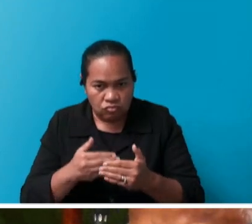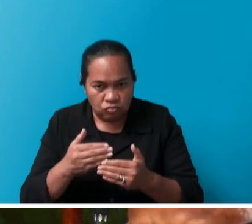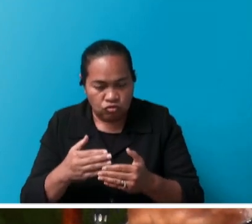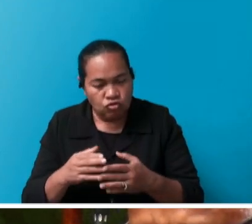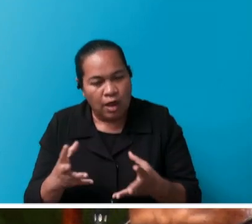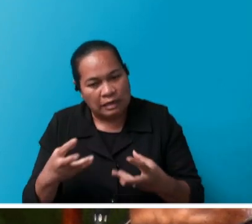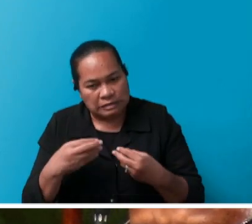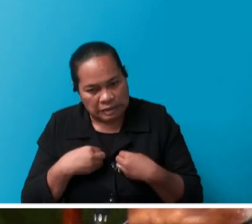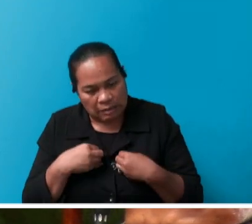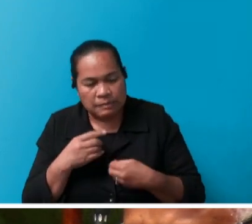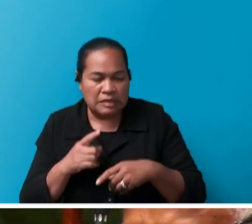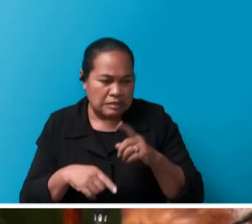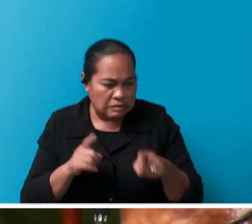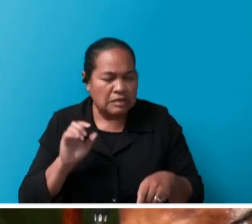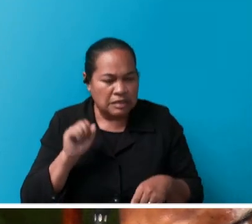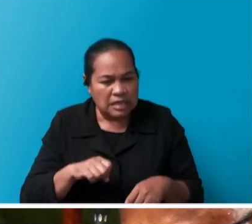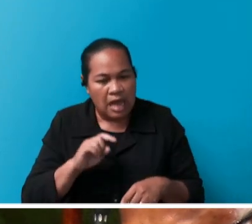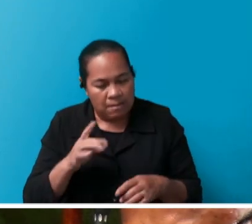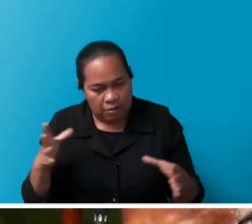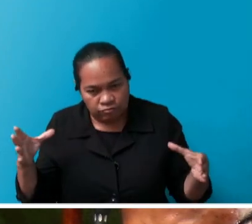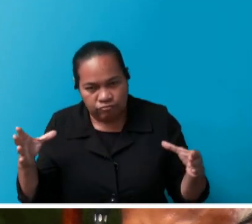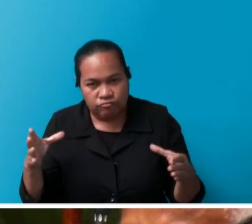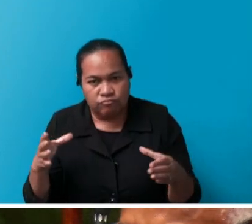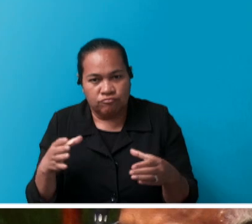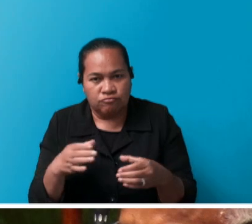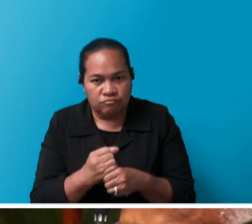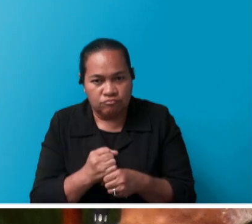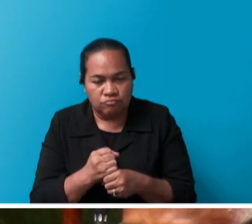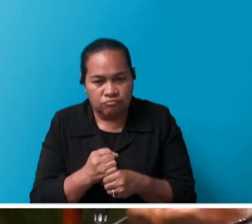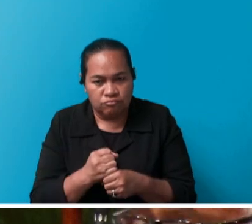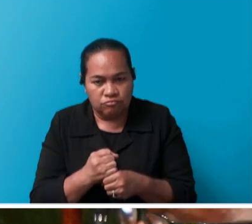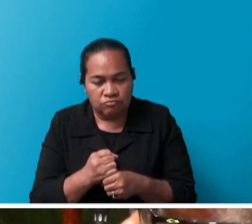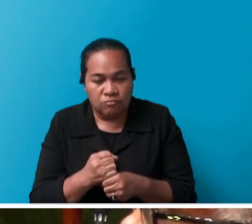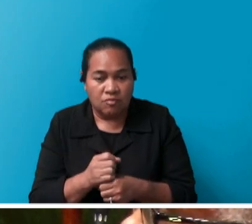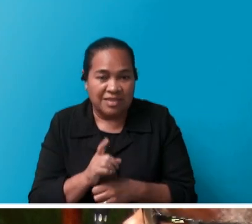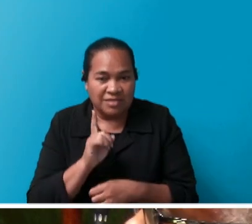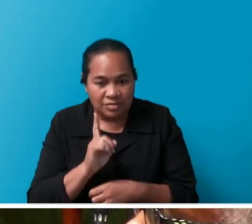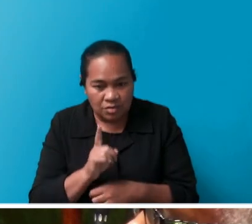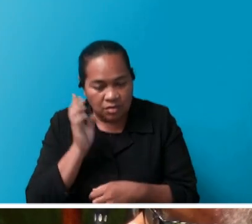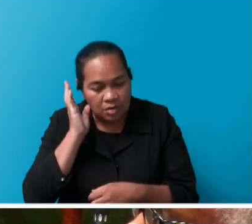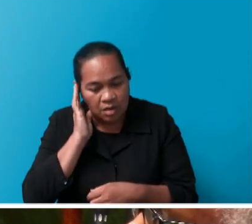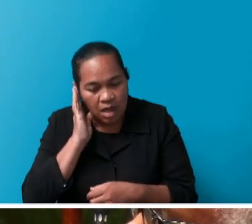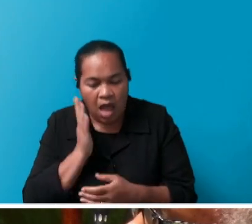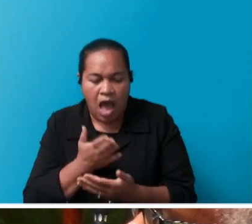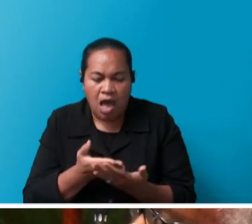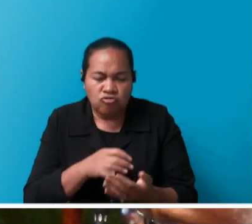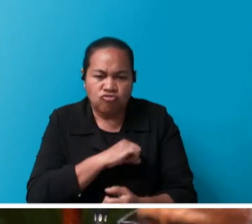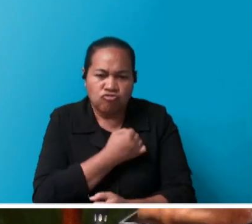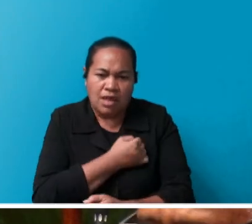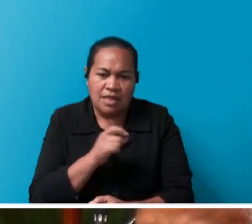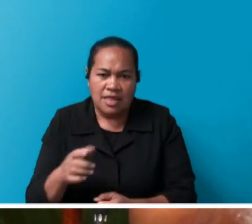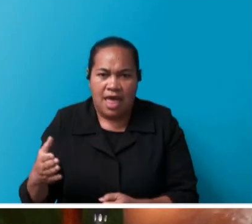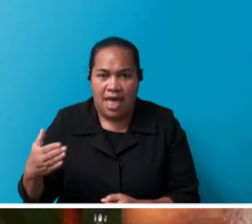our greatest strength. In strengthening our health sector for a united